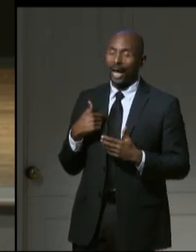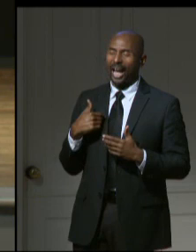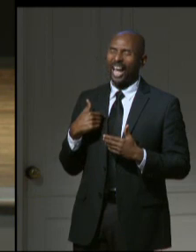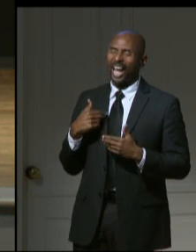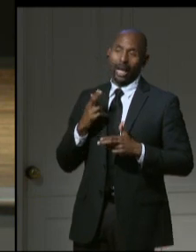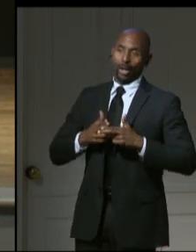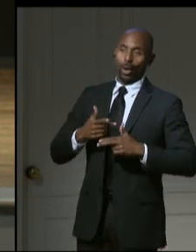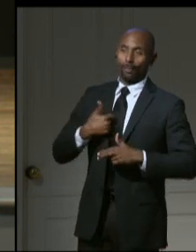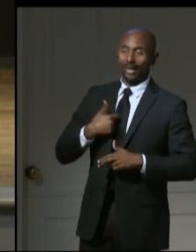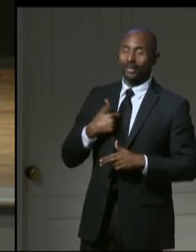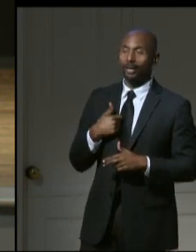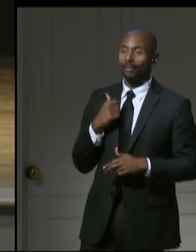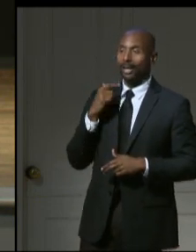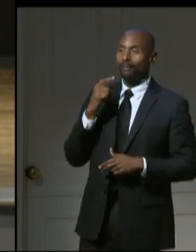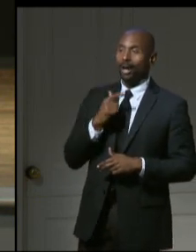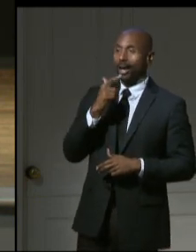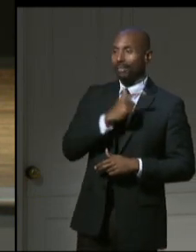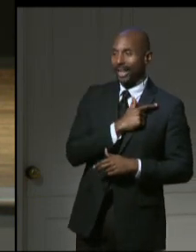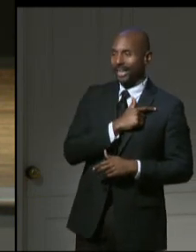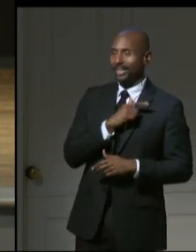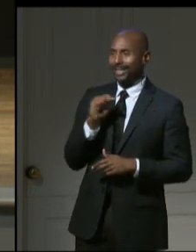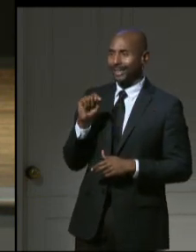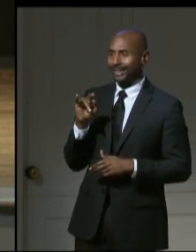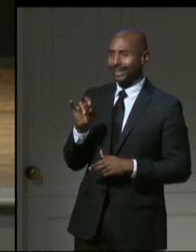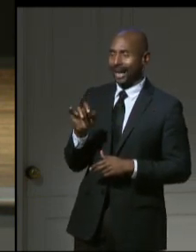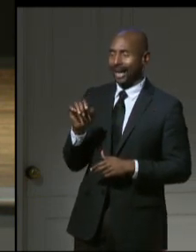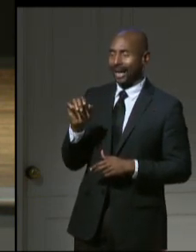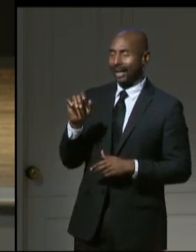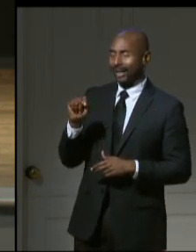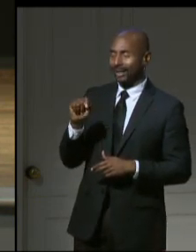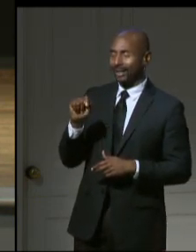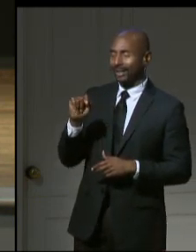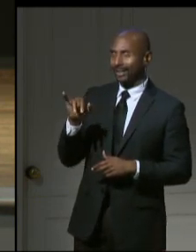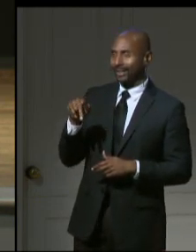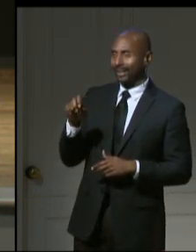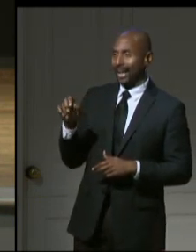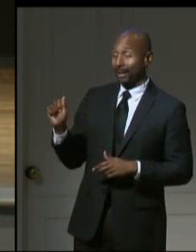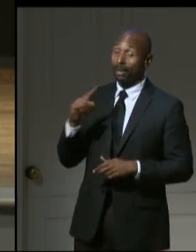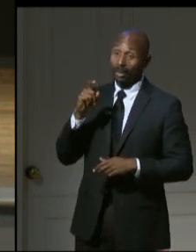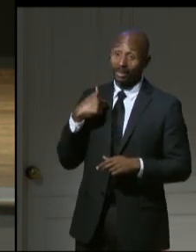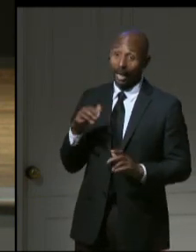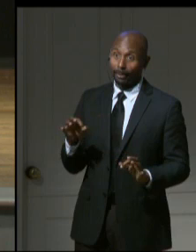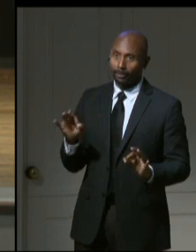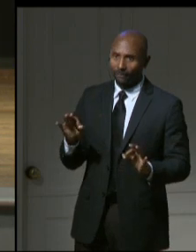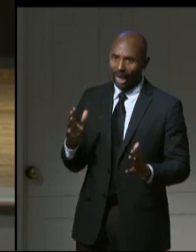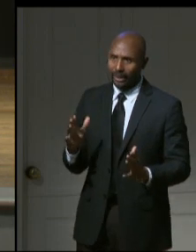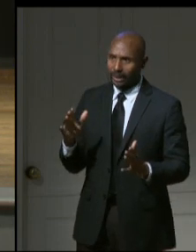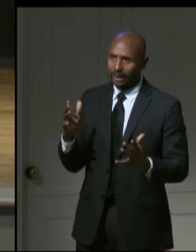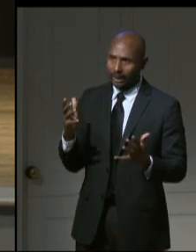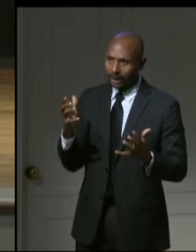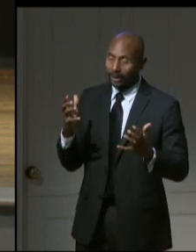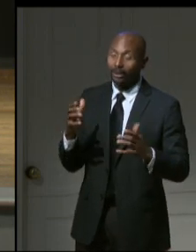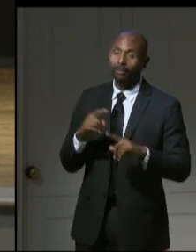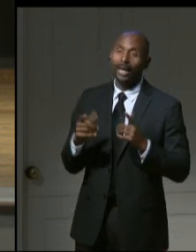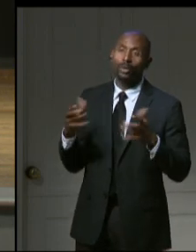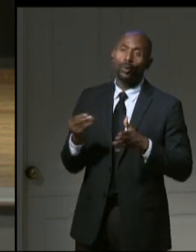myself like a lazy type A, because I'm like perfectionist, but I'm like, I don't want to like waste